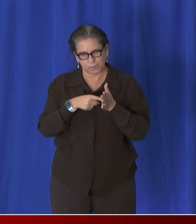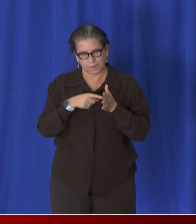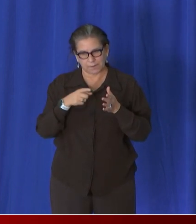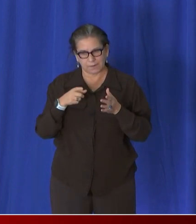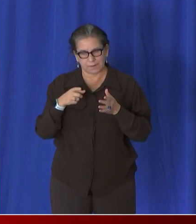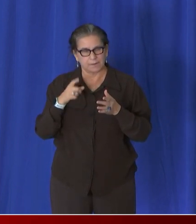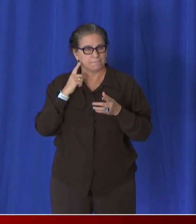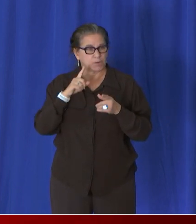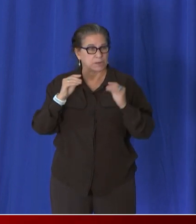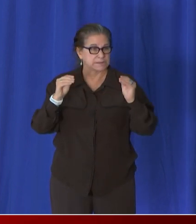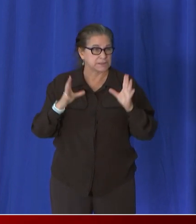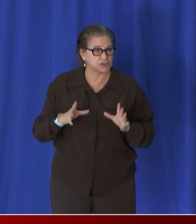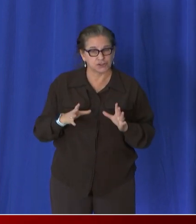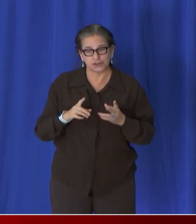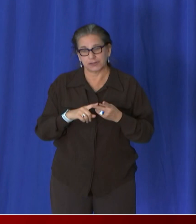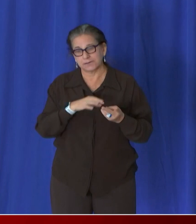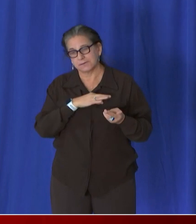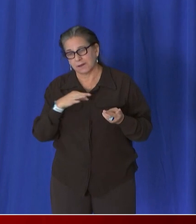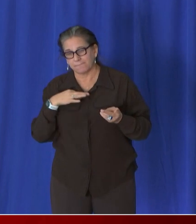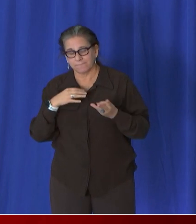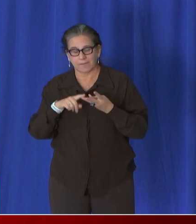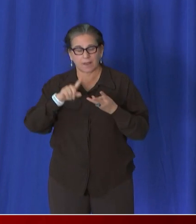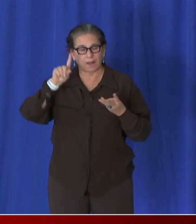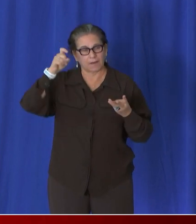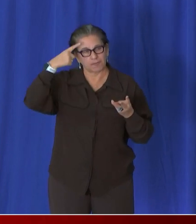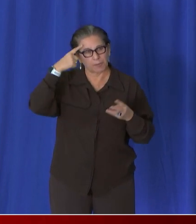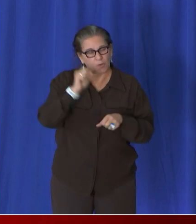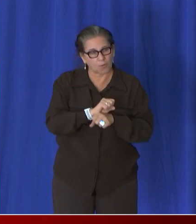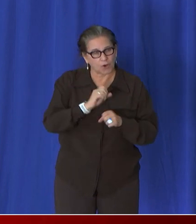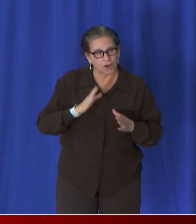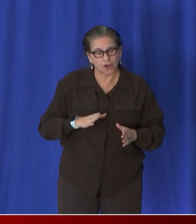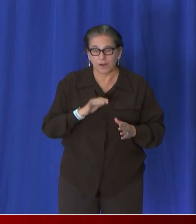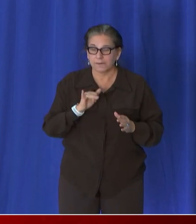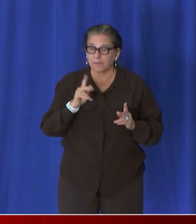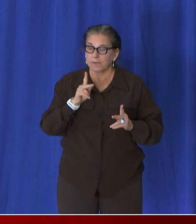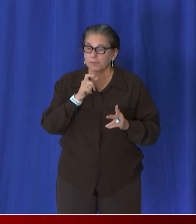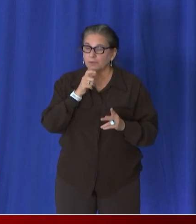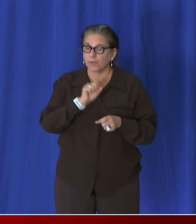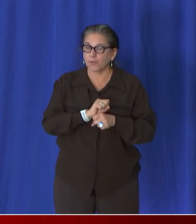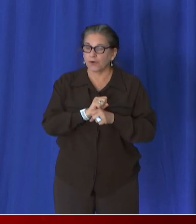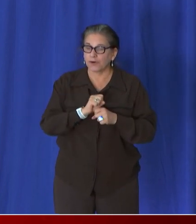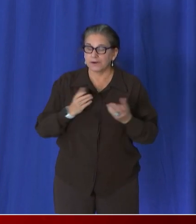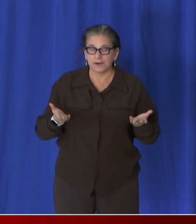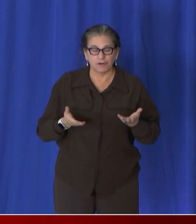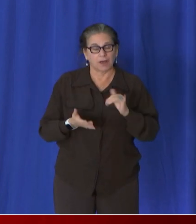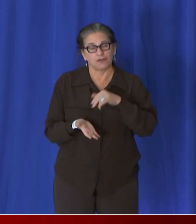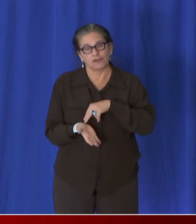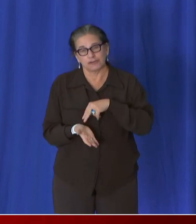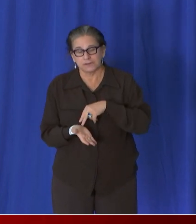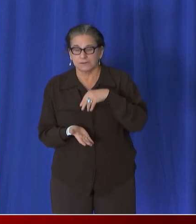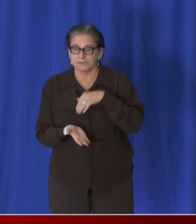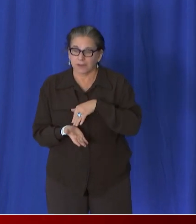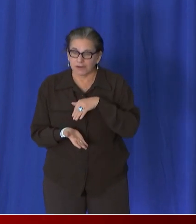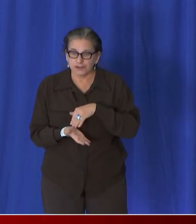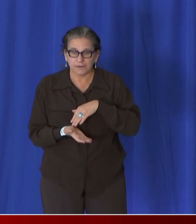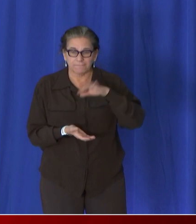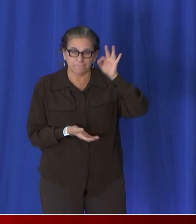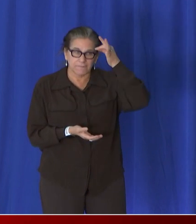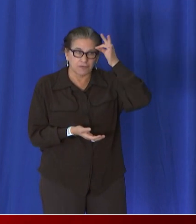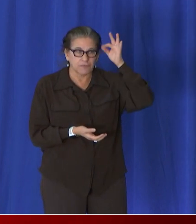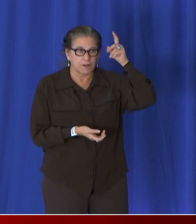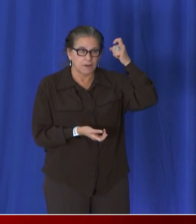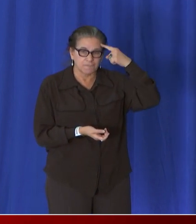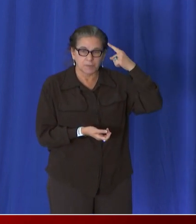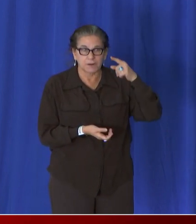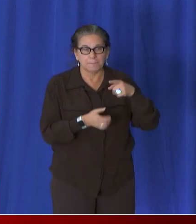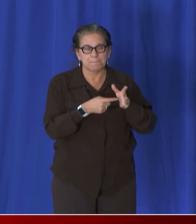case for our own government employees who are currently using the test out option. We've seen that in the federal government. So we